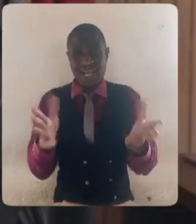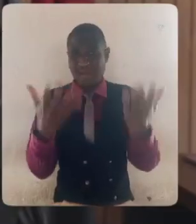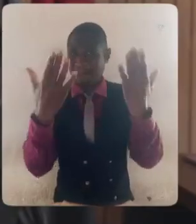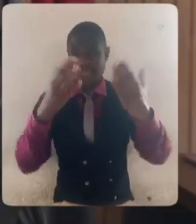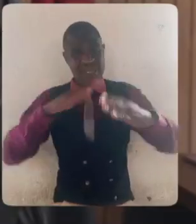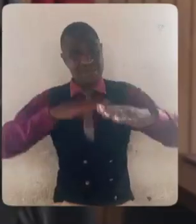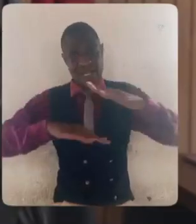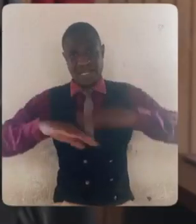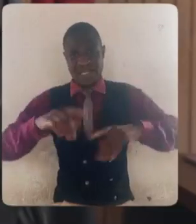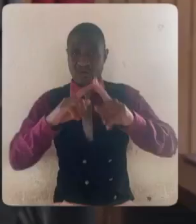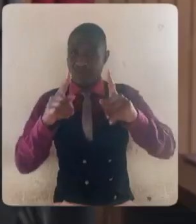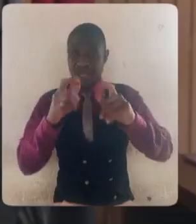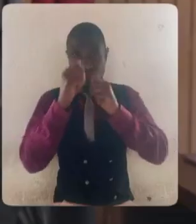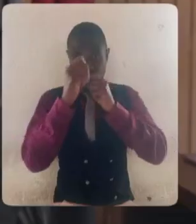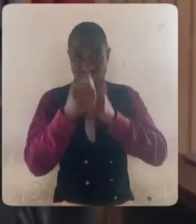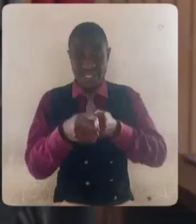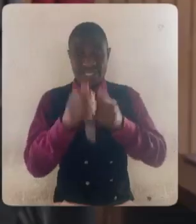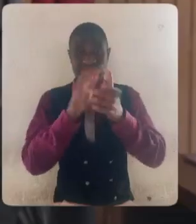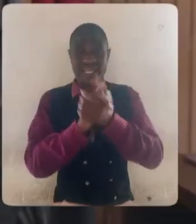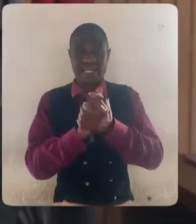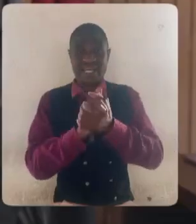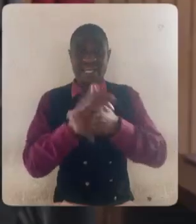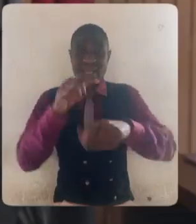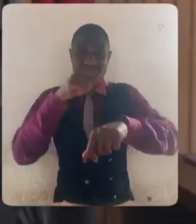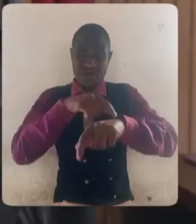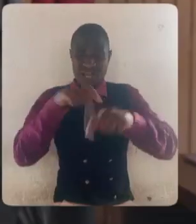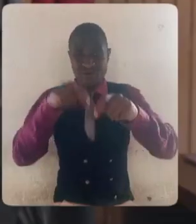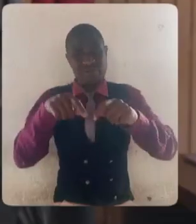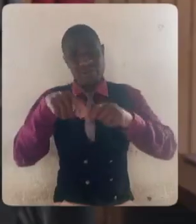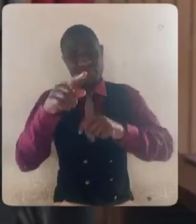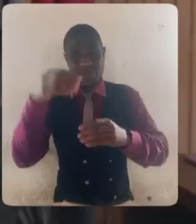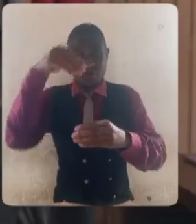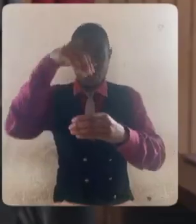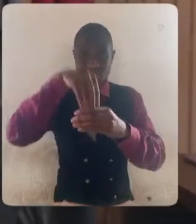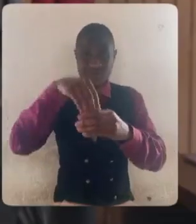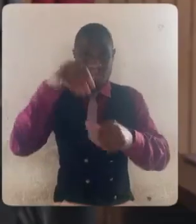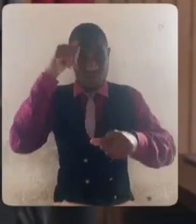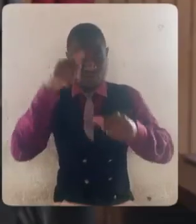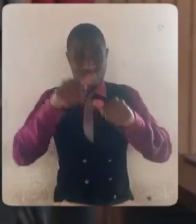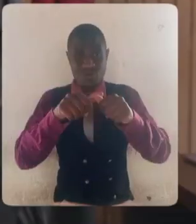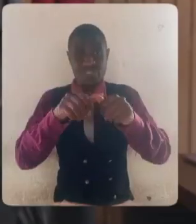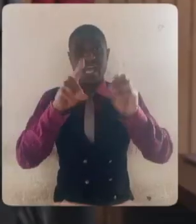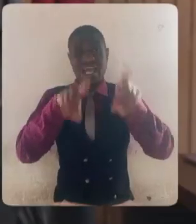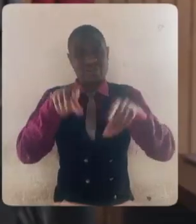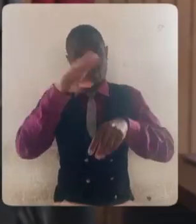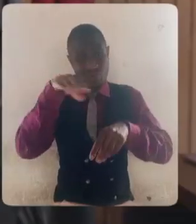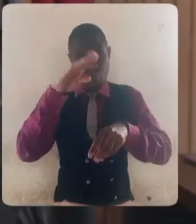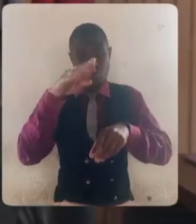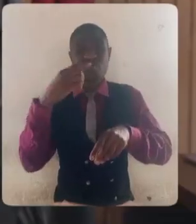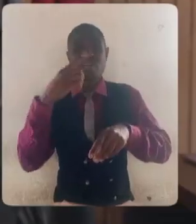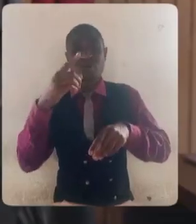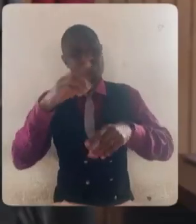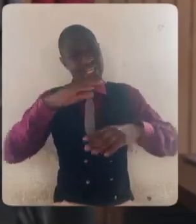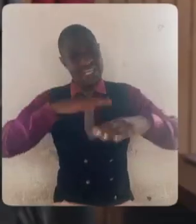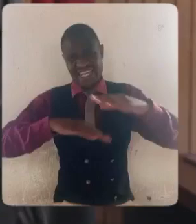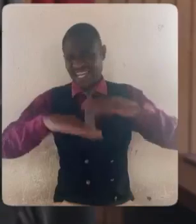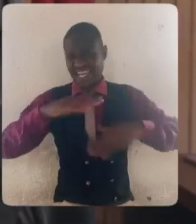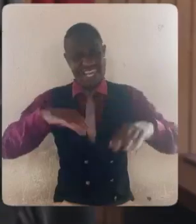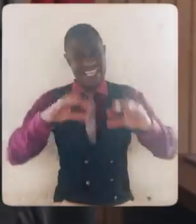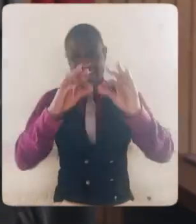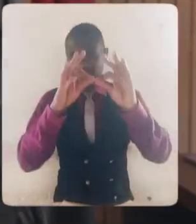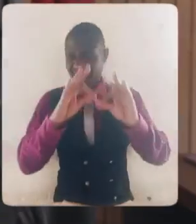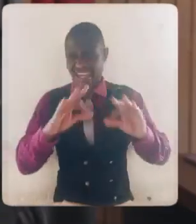let it count, and let it strengthen our democracy. To the vibrant youth of Malawi,